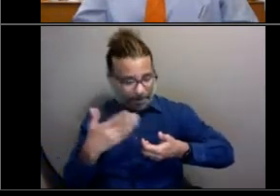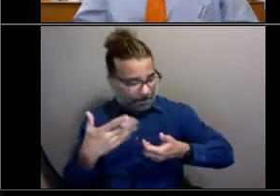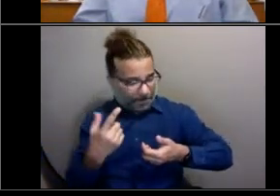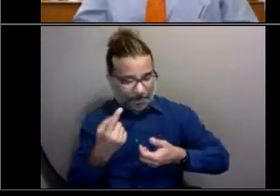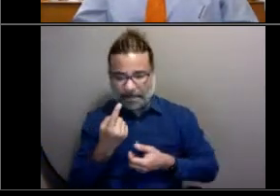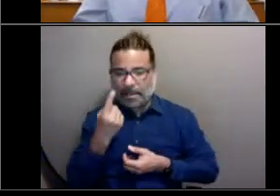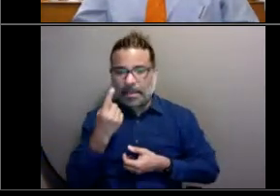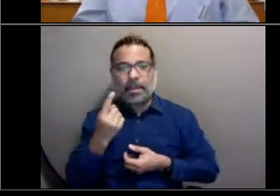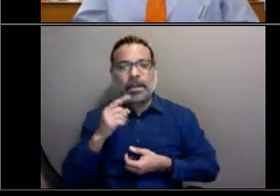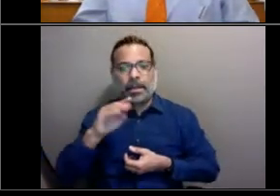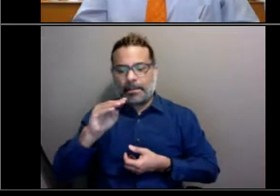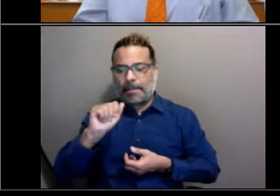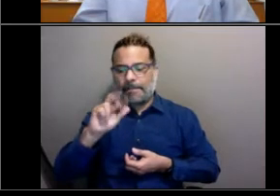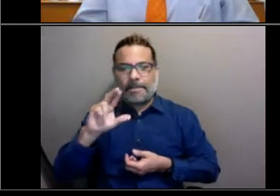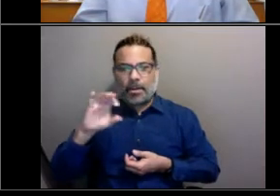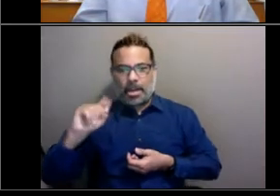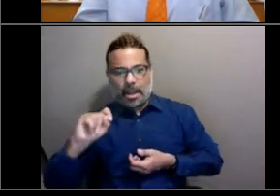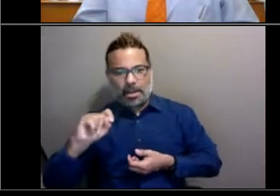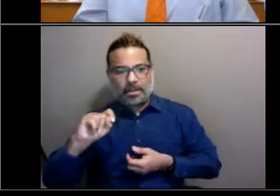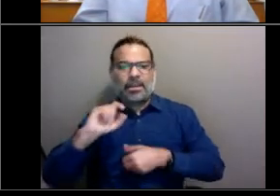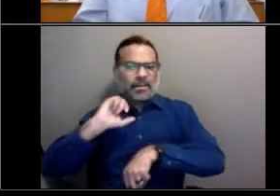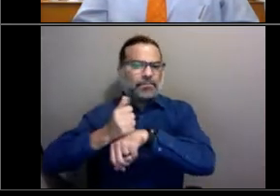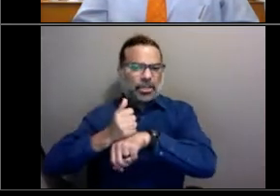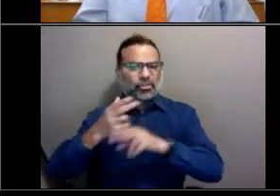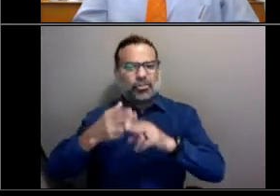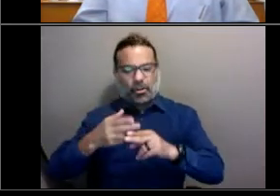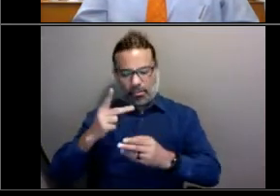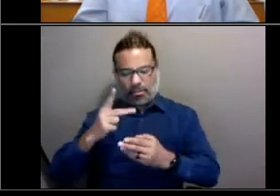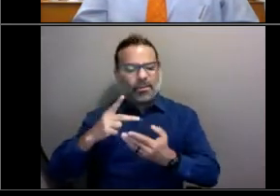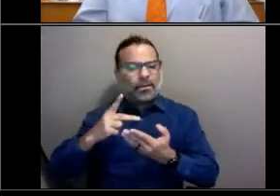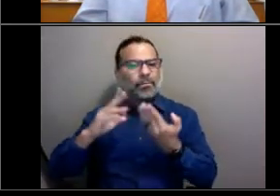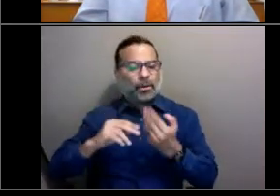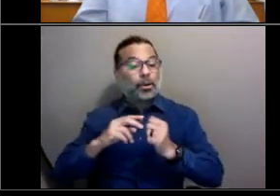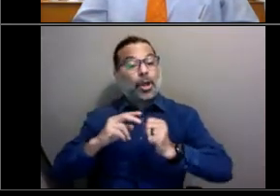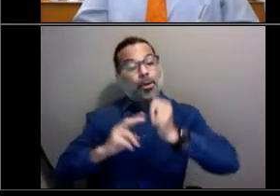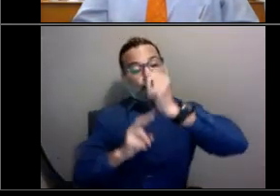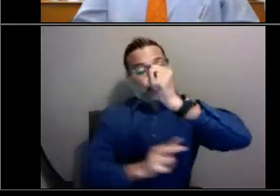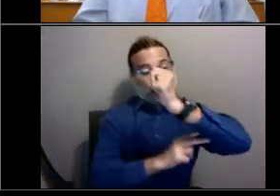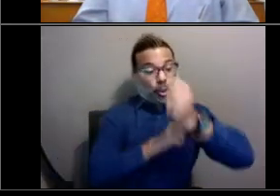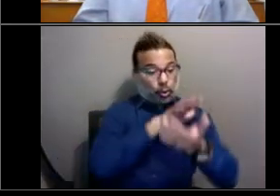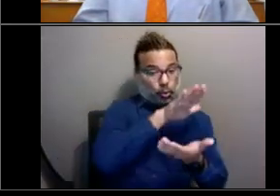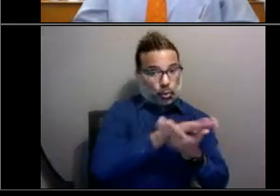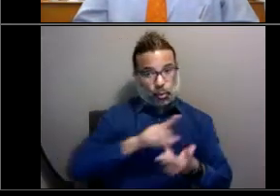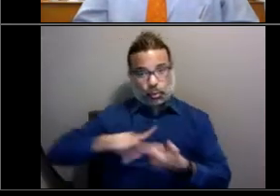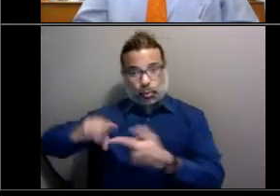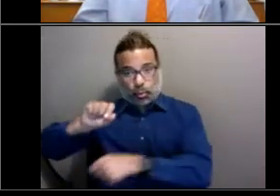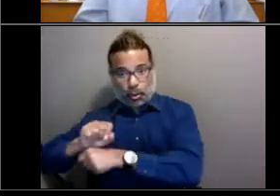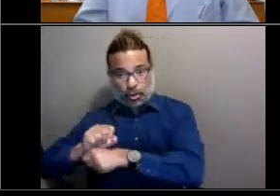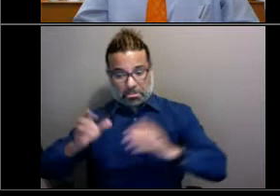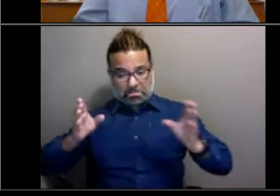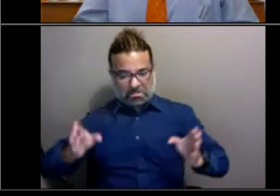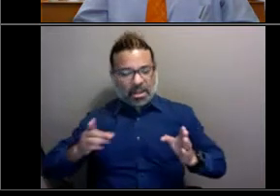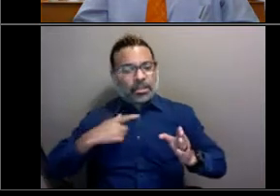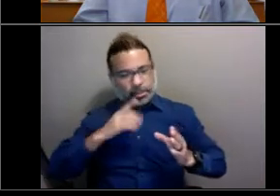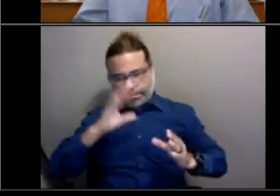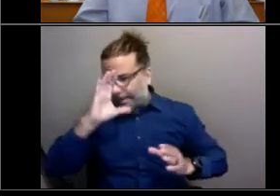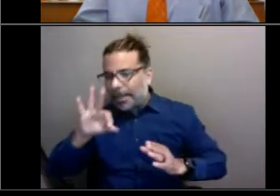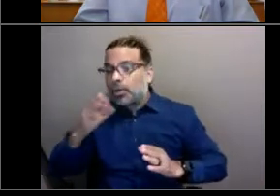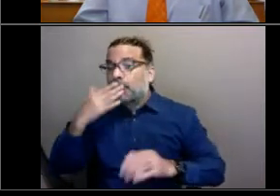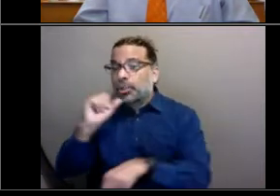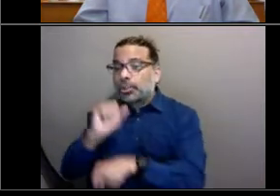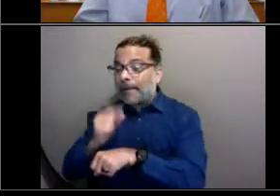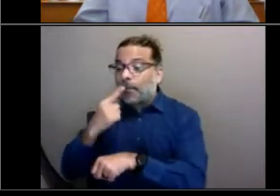Marriott Foundation has a program called Bridges from School to Work, which helps to find great jobs for people